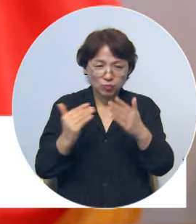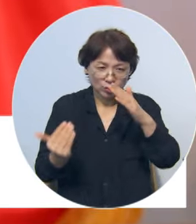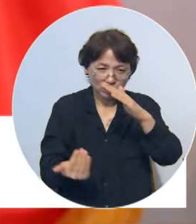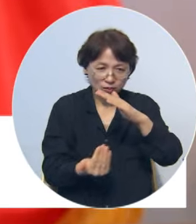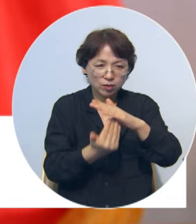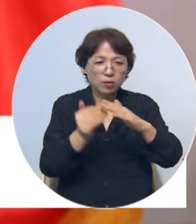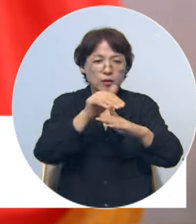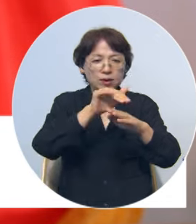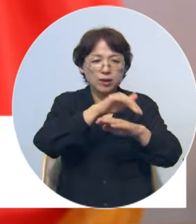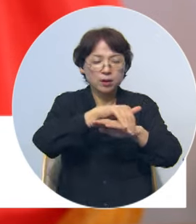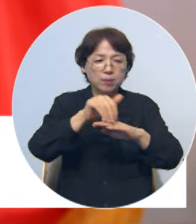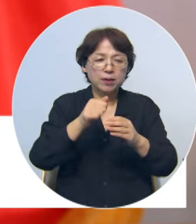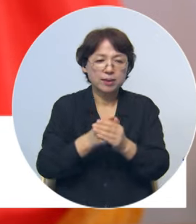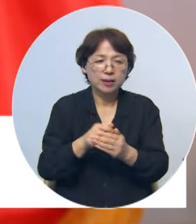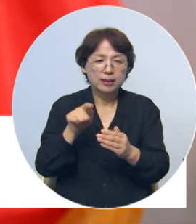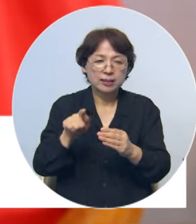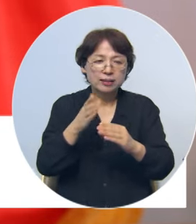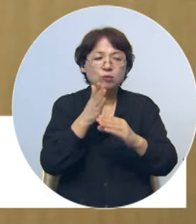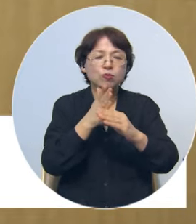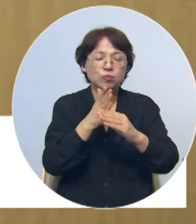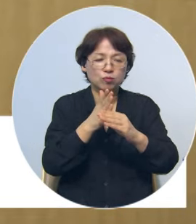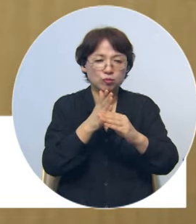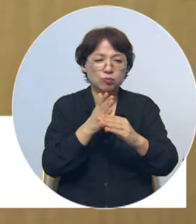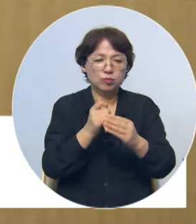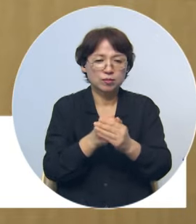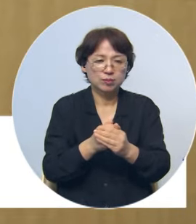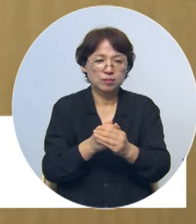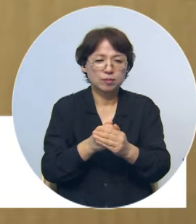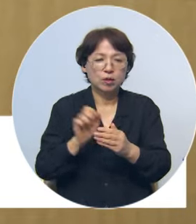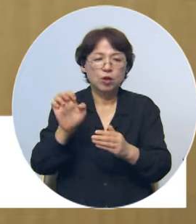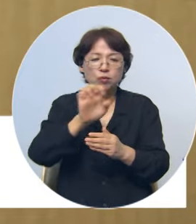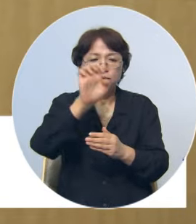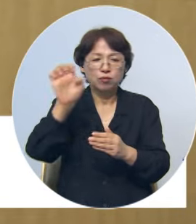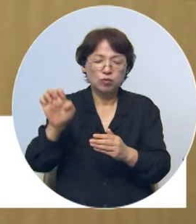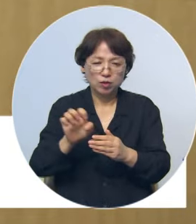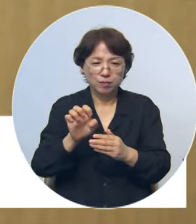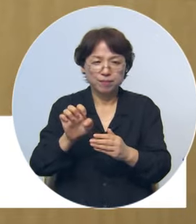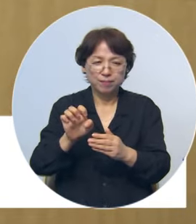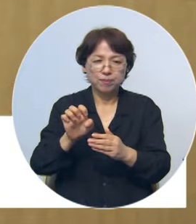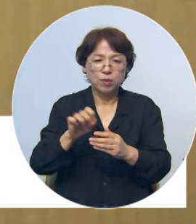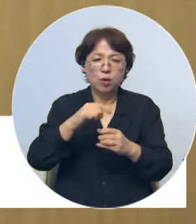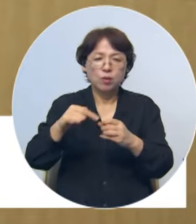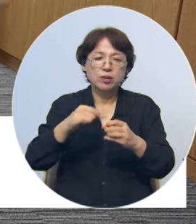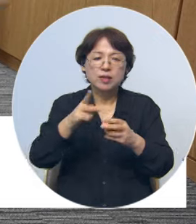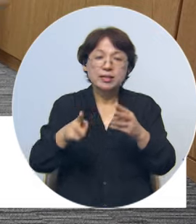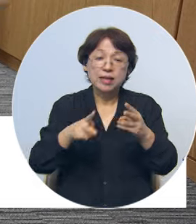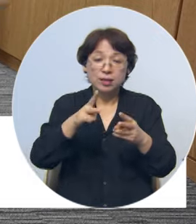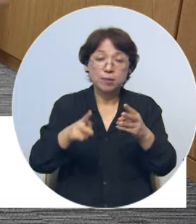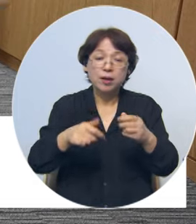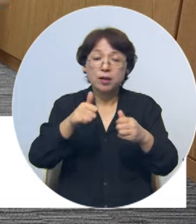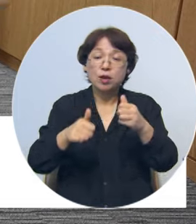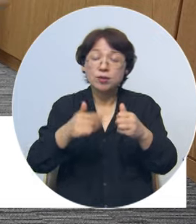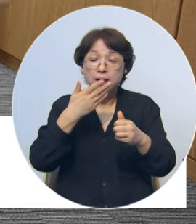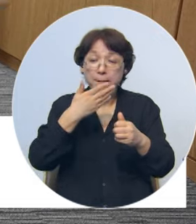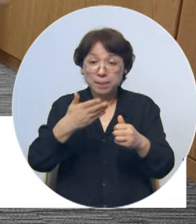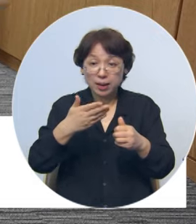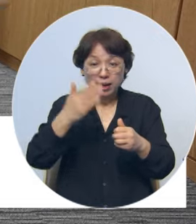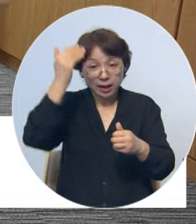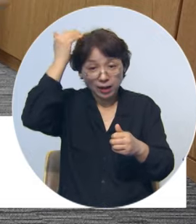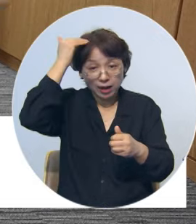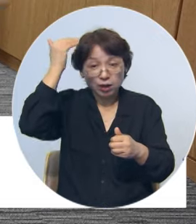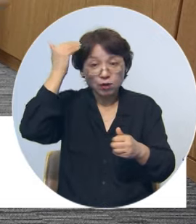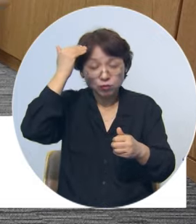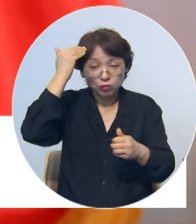Korean industrial nuclear hub in Europe, which will compete not only in Czechia, but will compete in other areas of